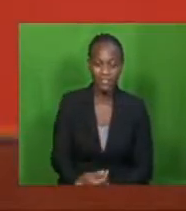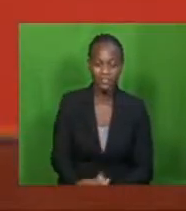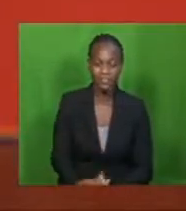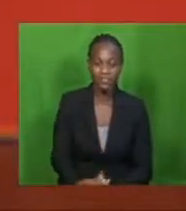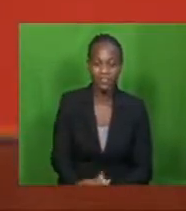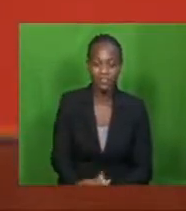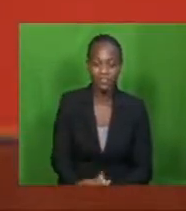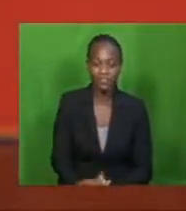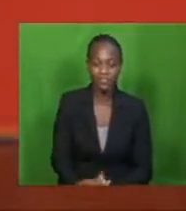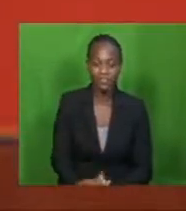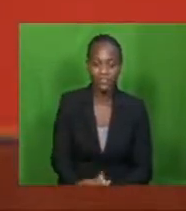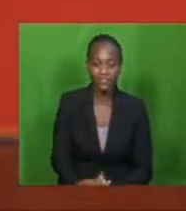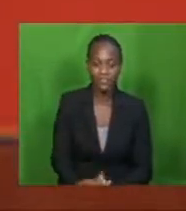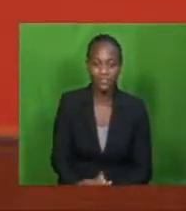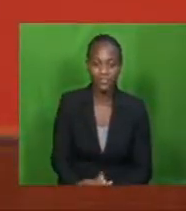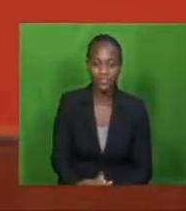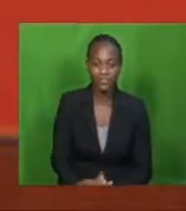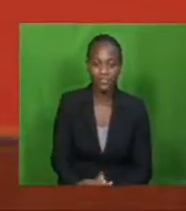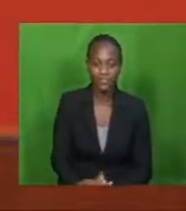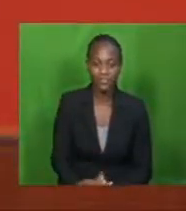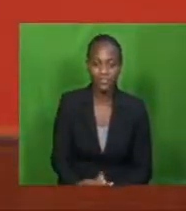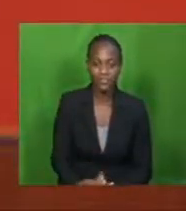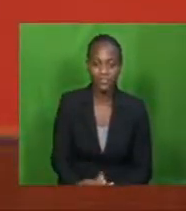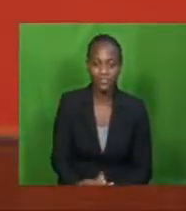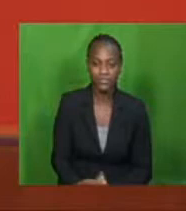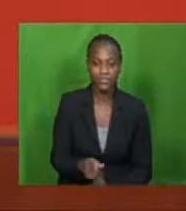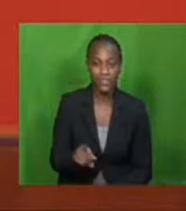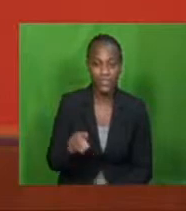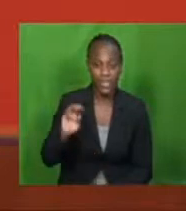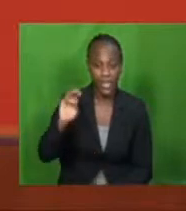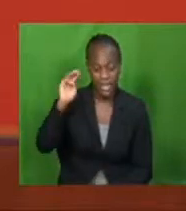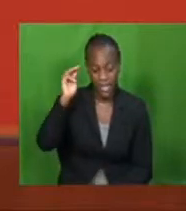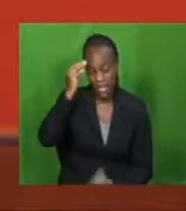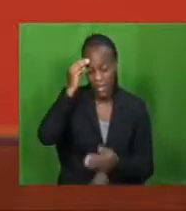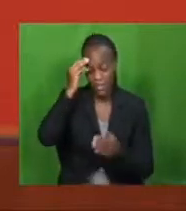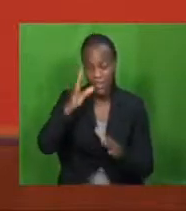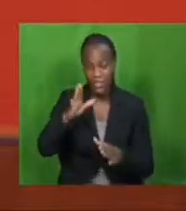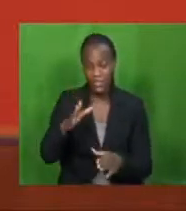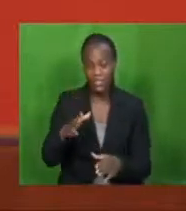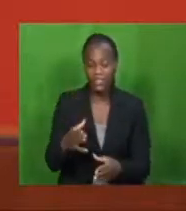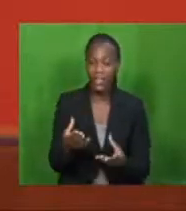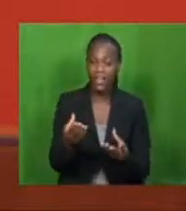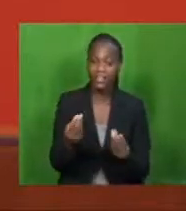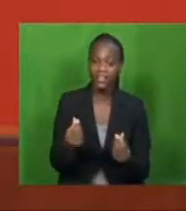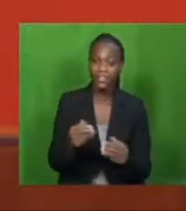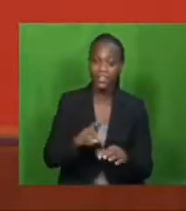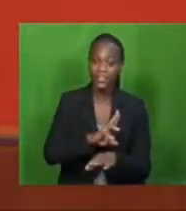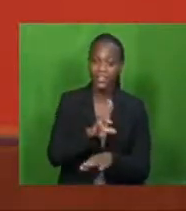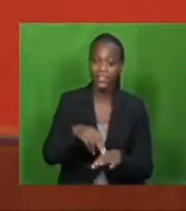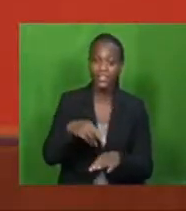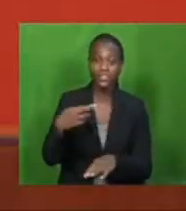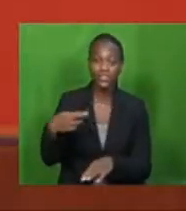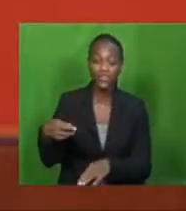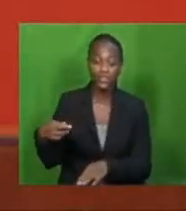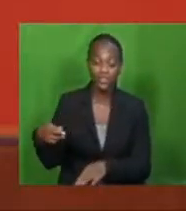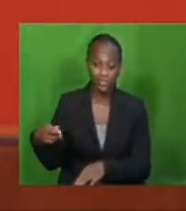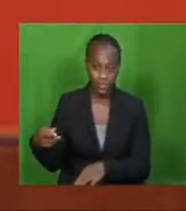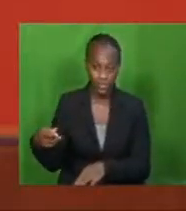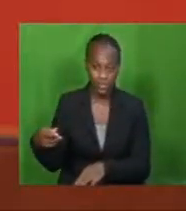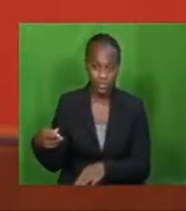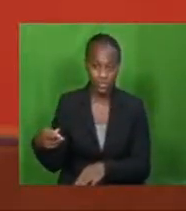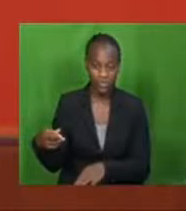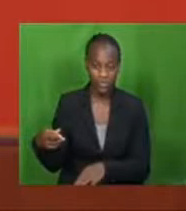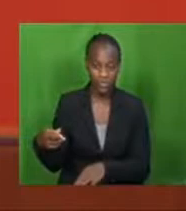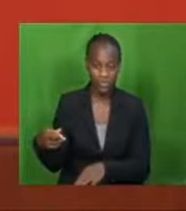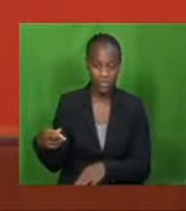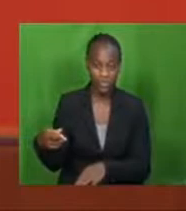He is the Minister for Lands and Natural Resources and Member of Parliament